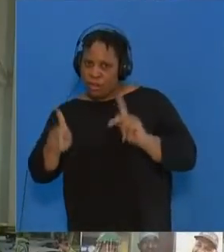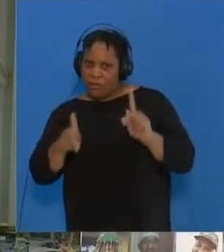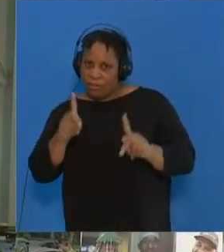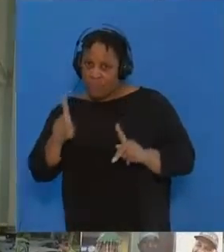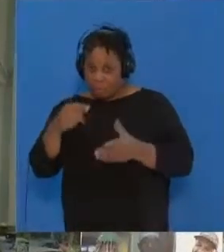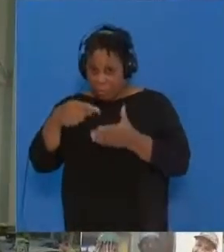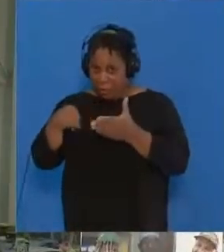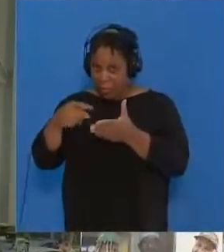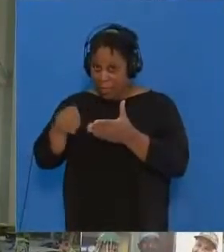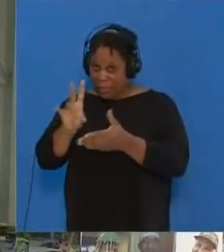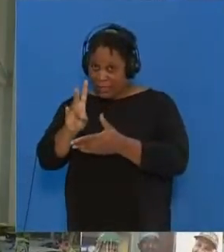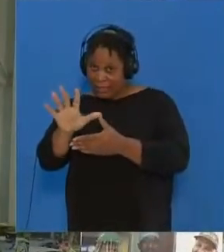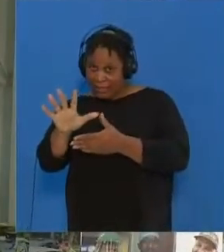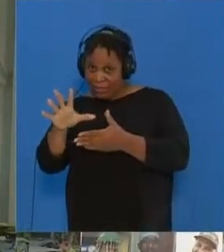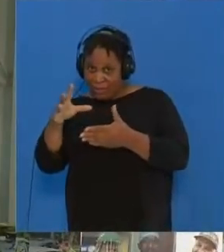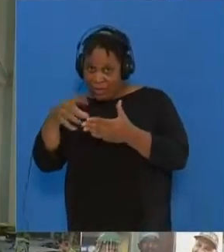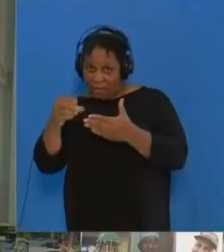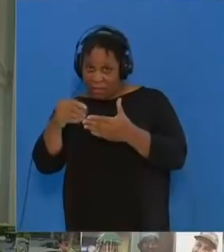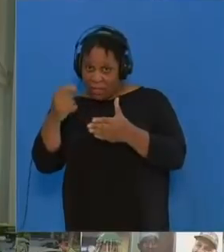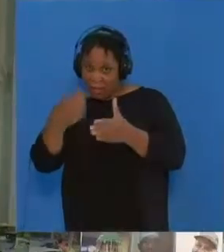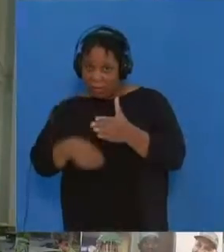residents also have to pay the $75 fee?